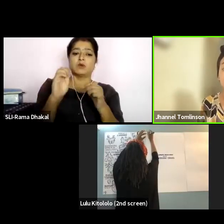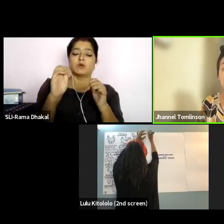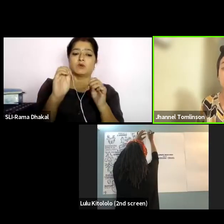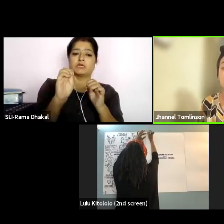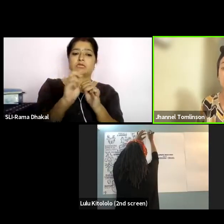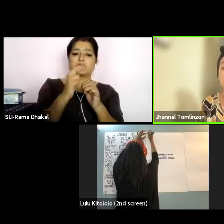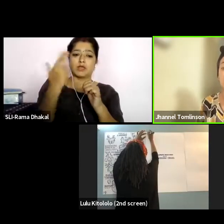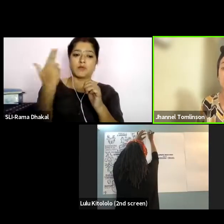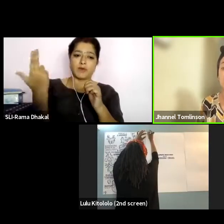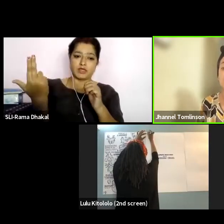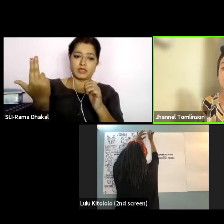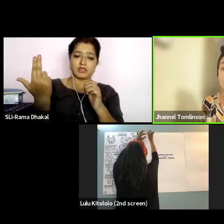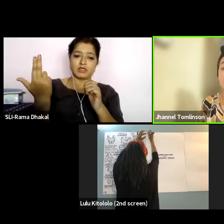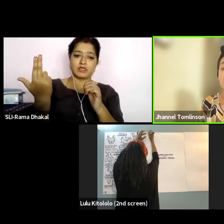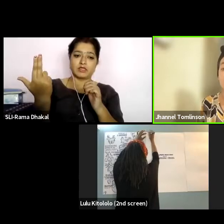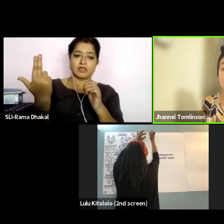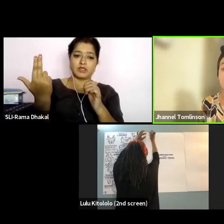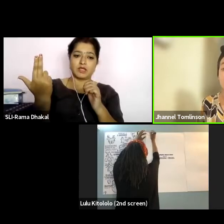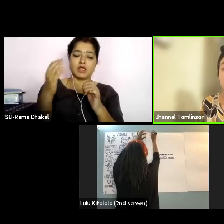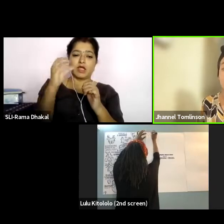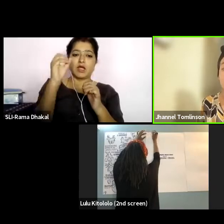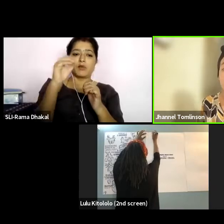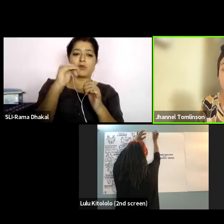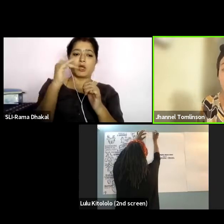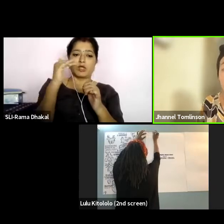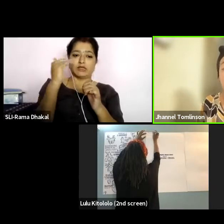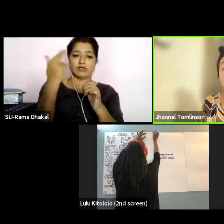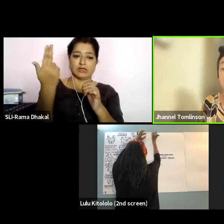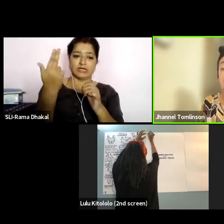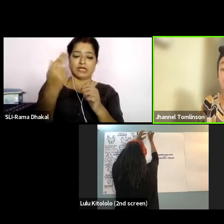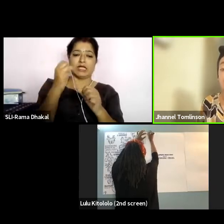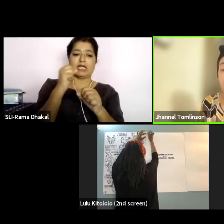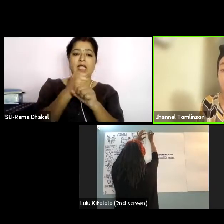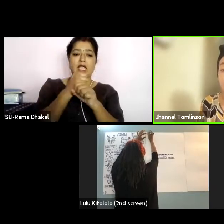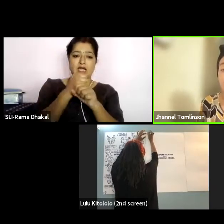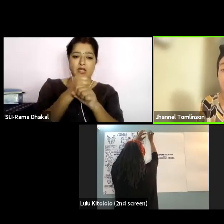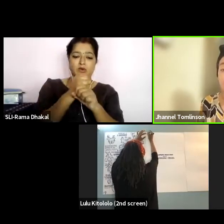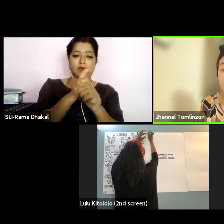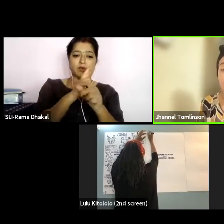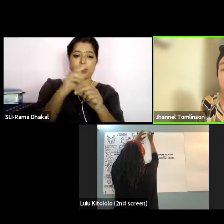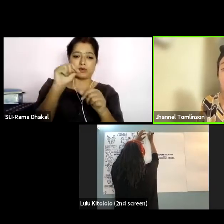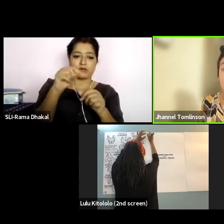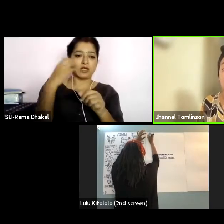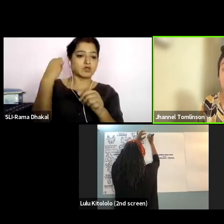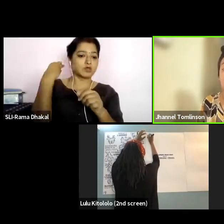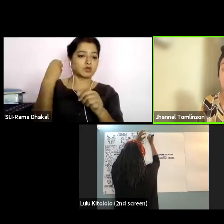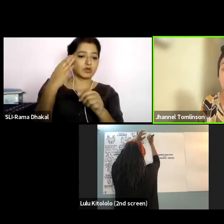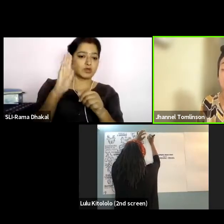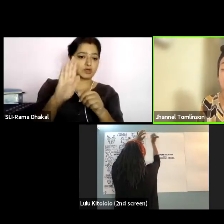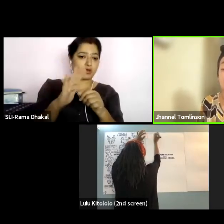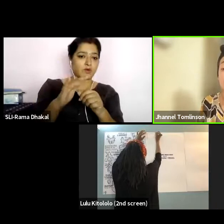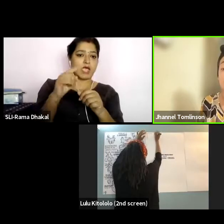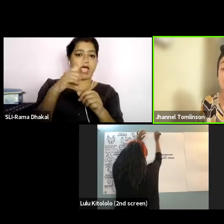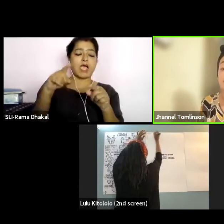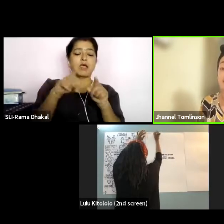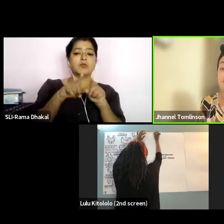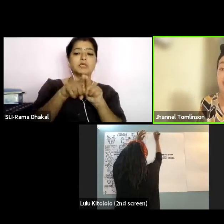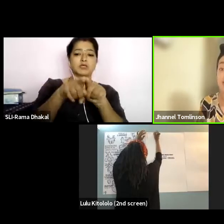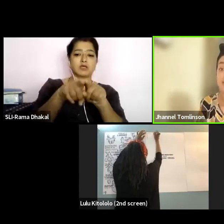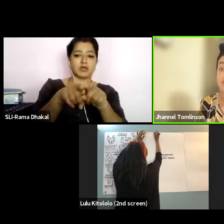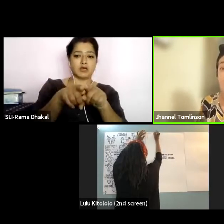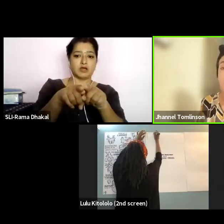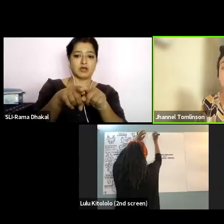from the National Indigenous Disabled Women Association, NIDWAN, Ms. Karen Phillip from the Caribbean Policy Development Center based